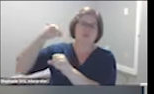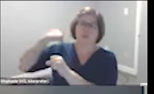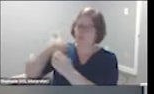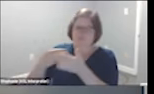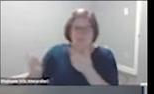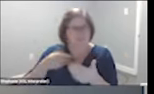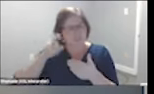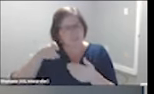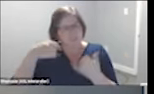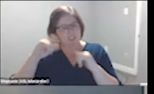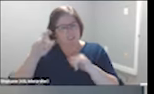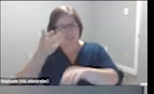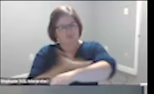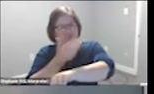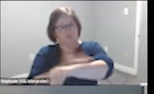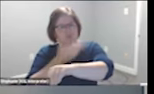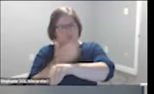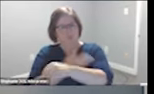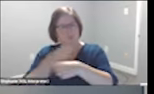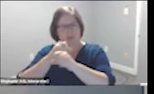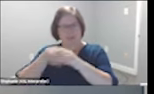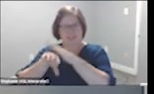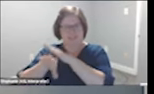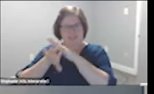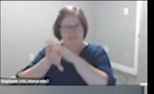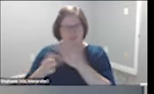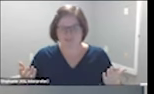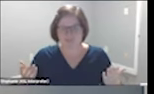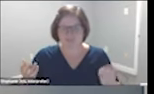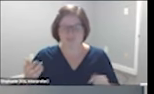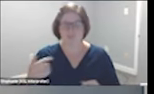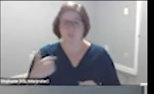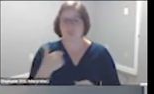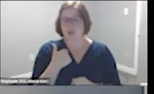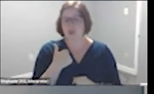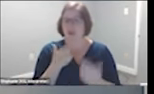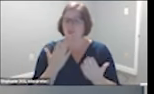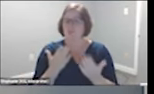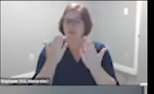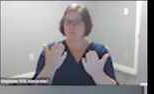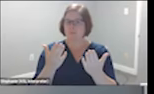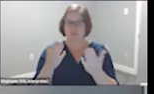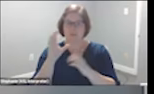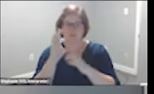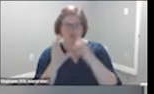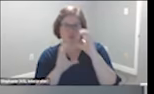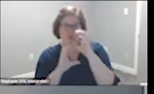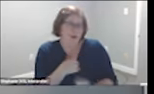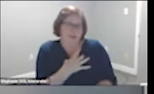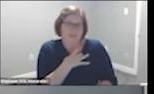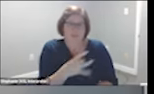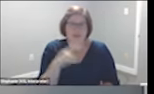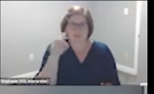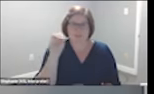necessary changes. So I would recommend construction. I like the idea of having Zoom outreach events, but also